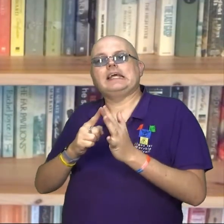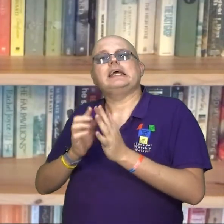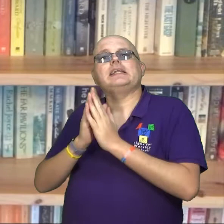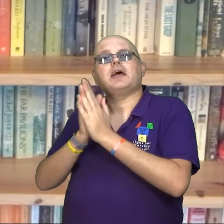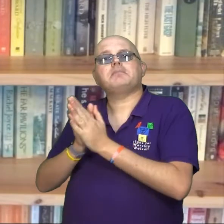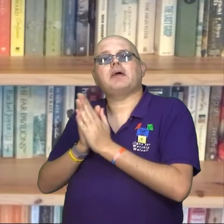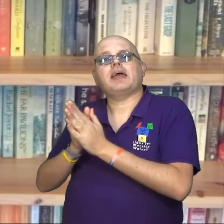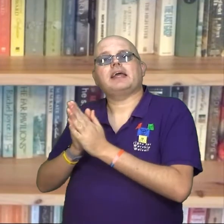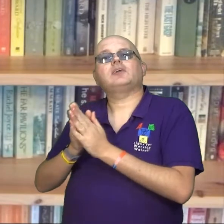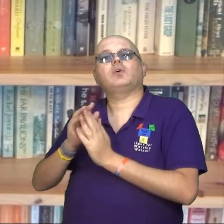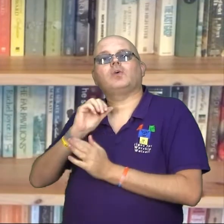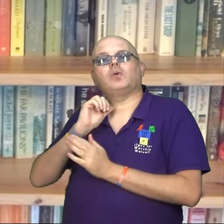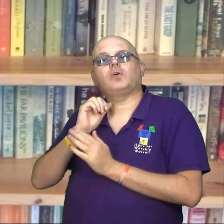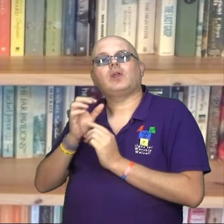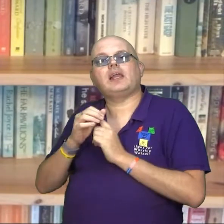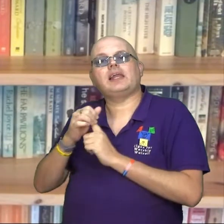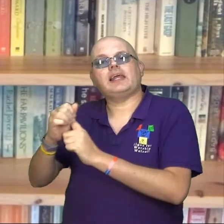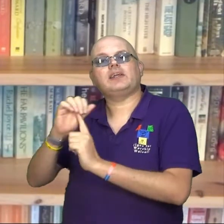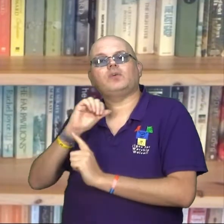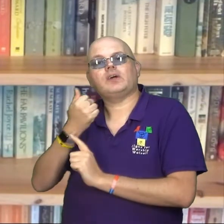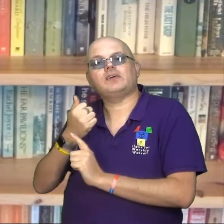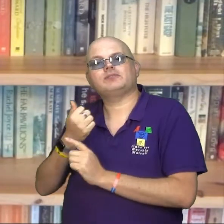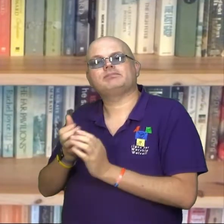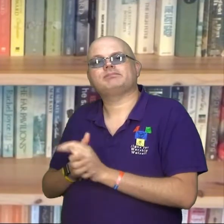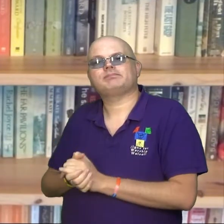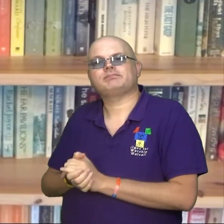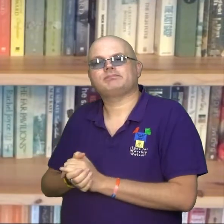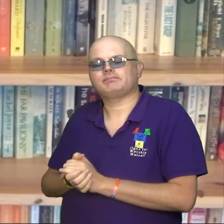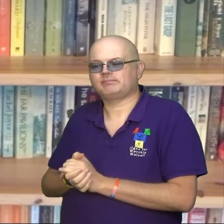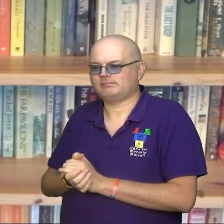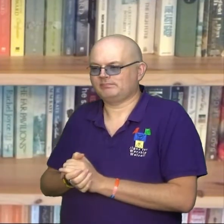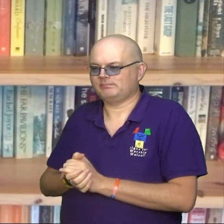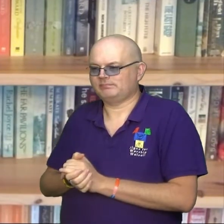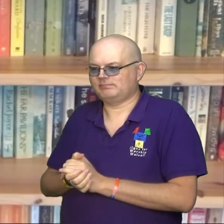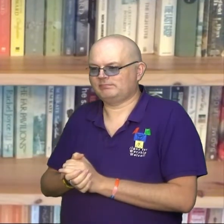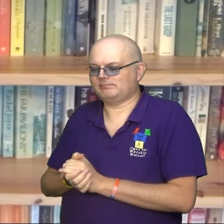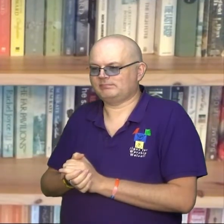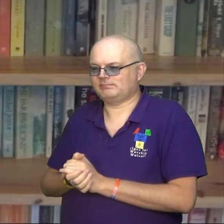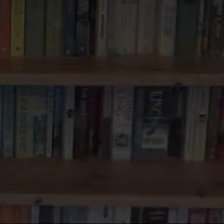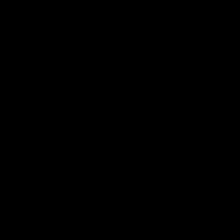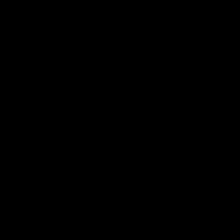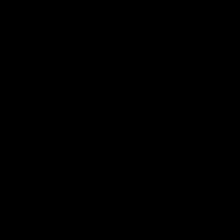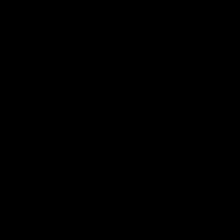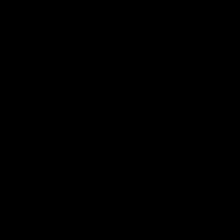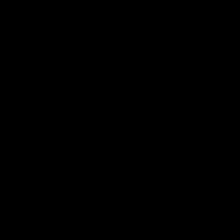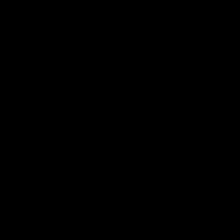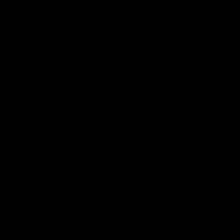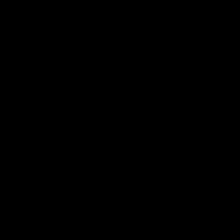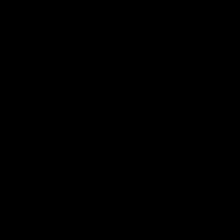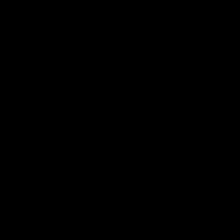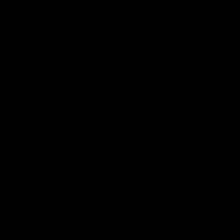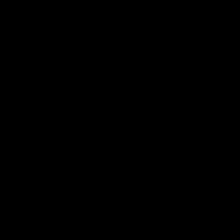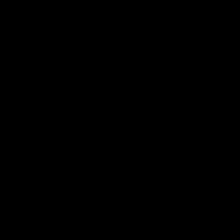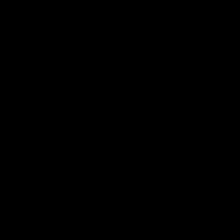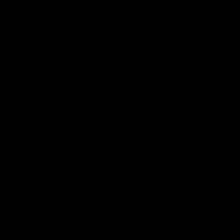Diane is now going to lead us in our intercessions as we continue in an attitude of prayer.